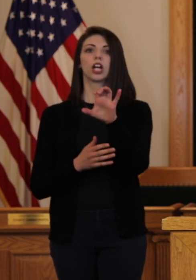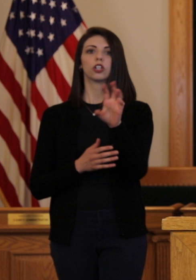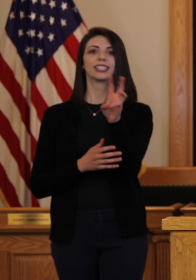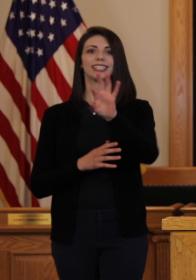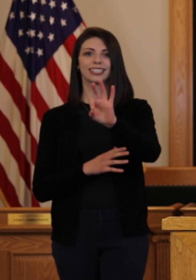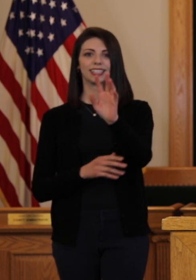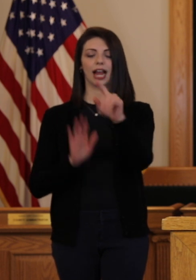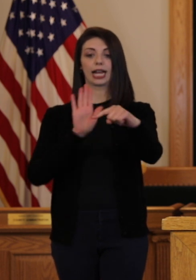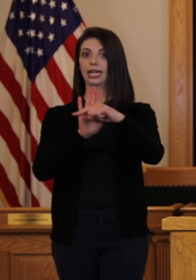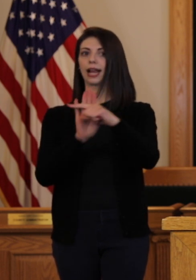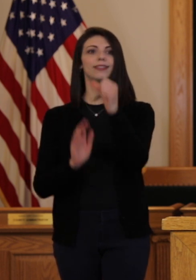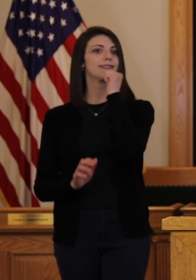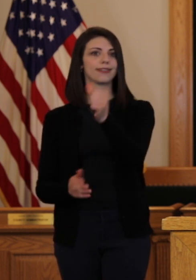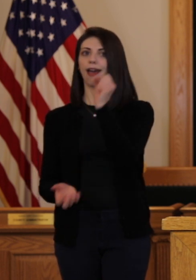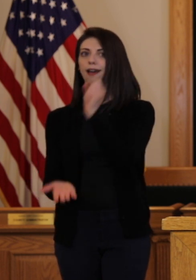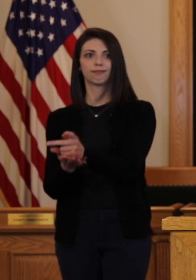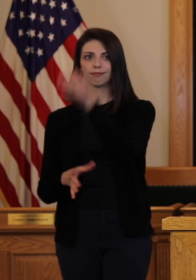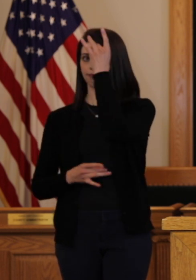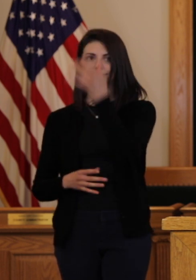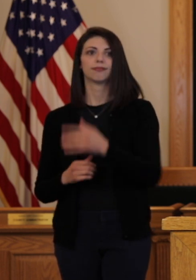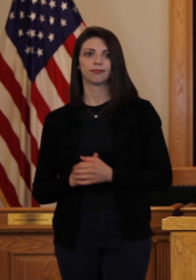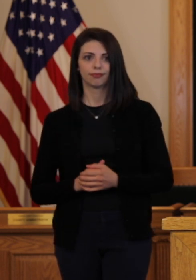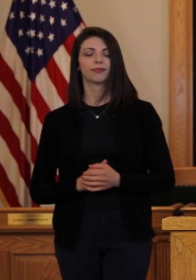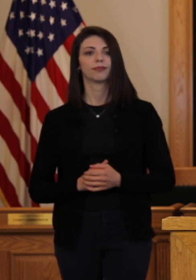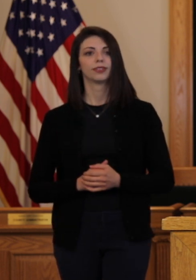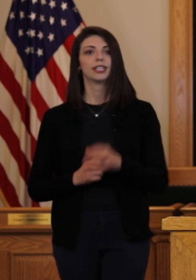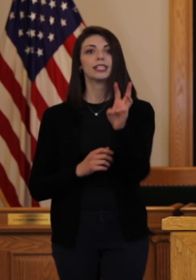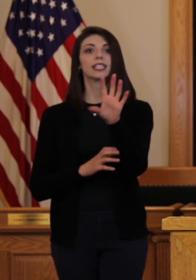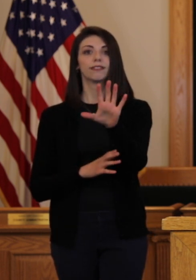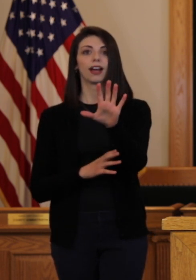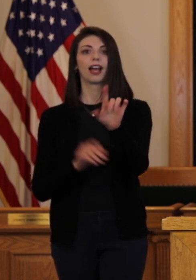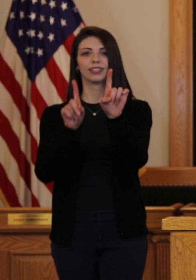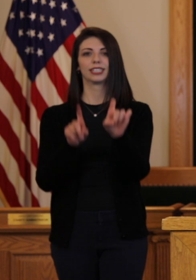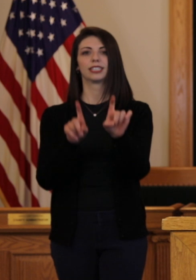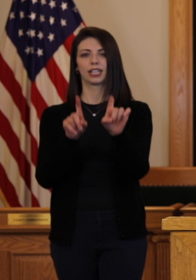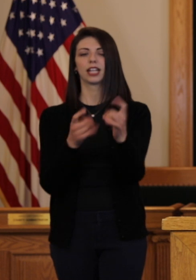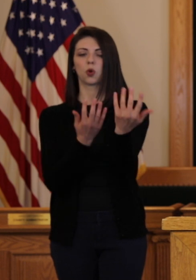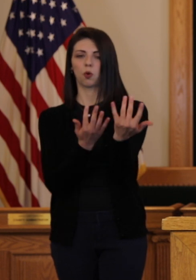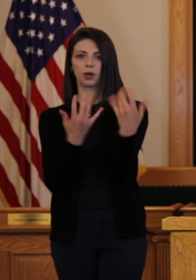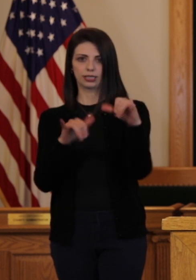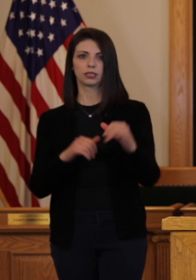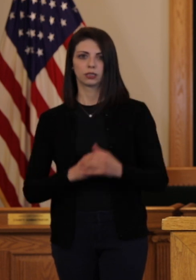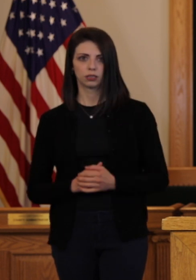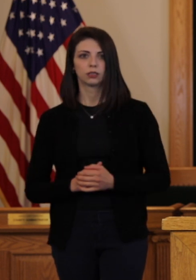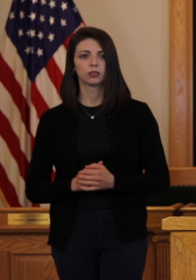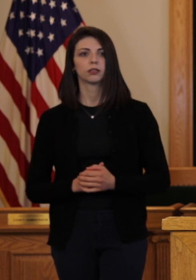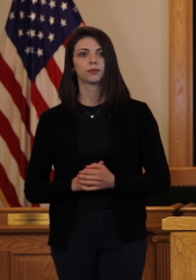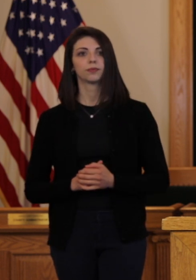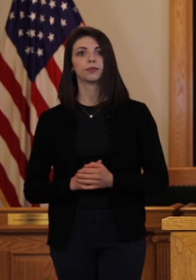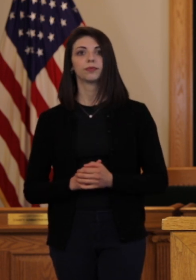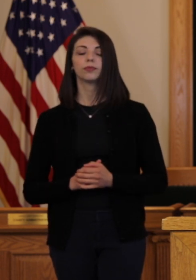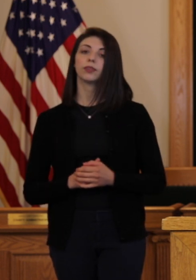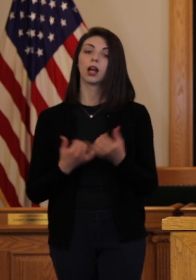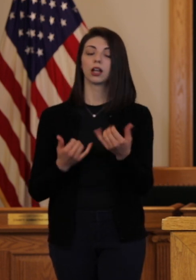1,869 negative test results returned to the health department. We have 65 test results still pending. To date, we